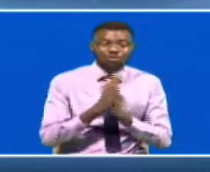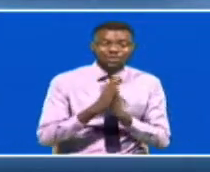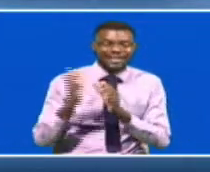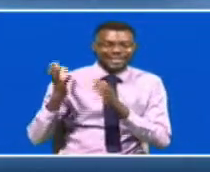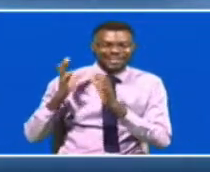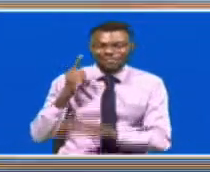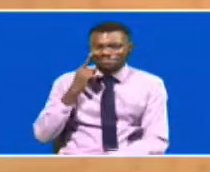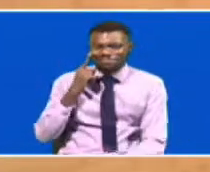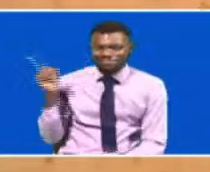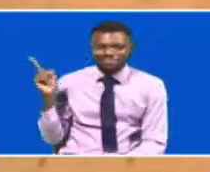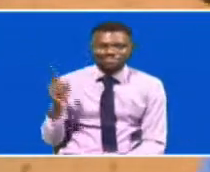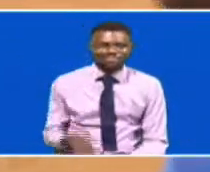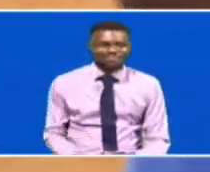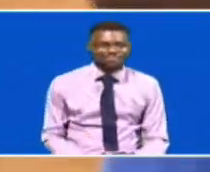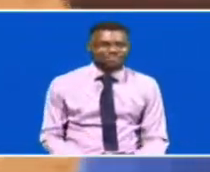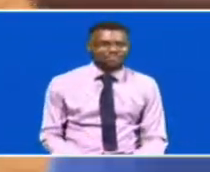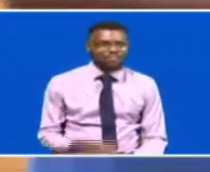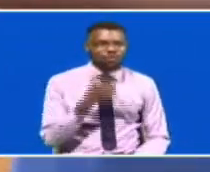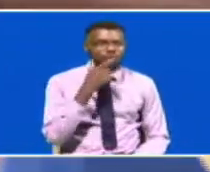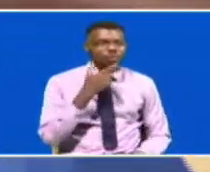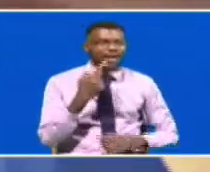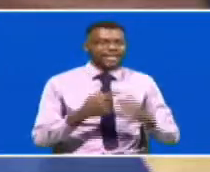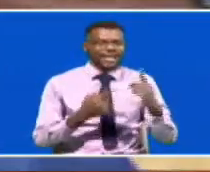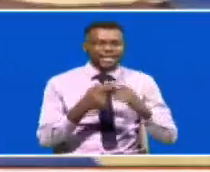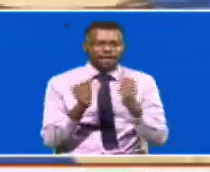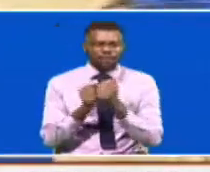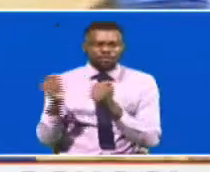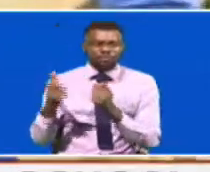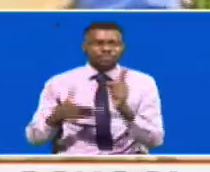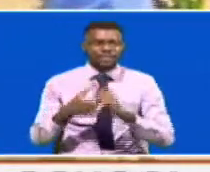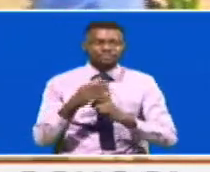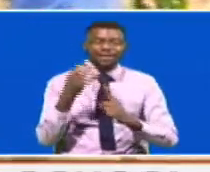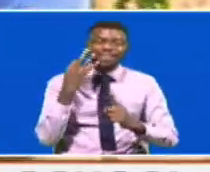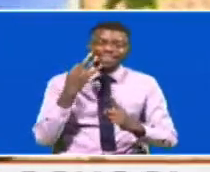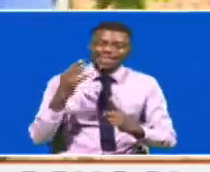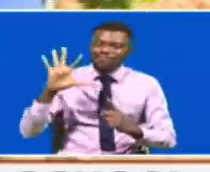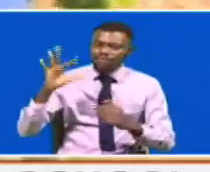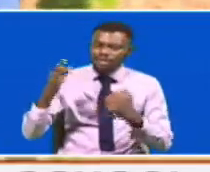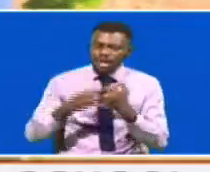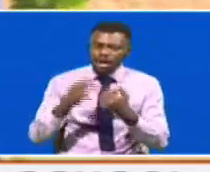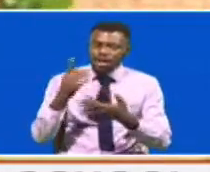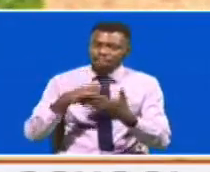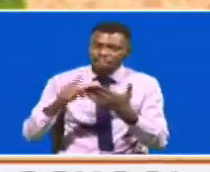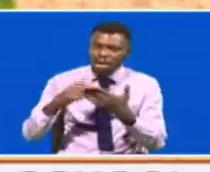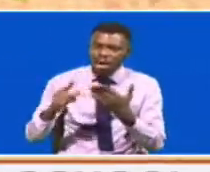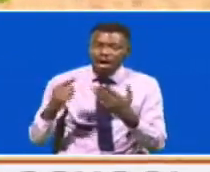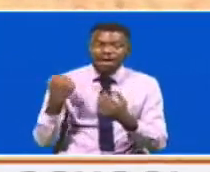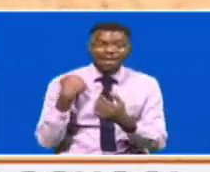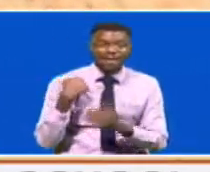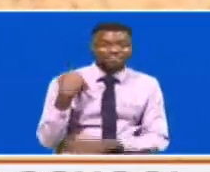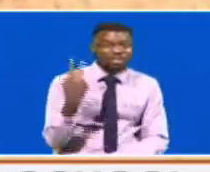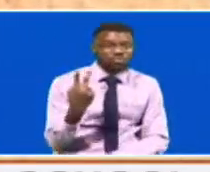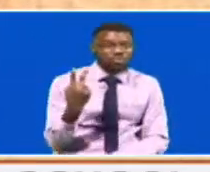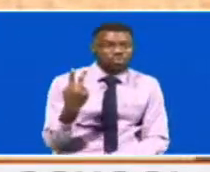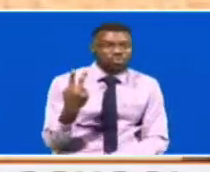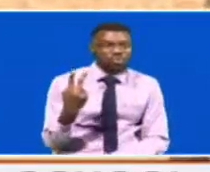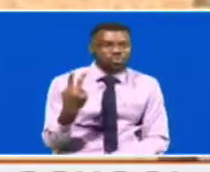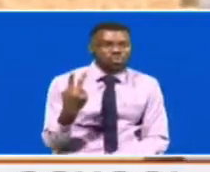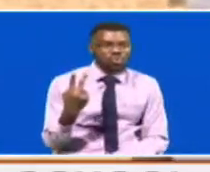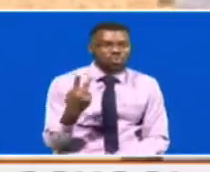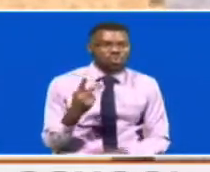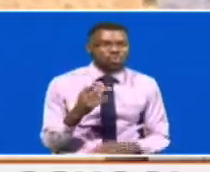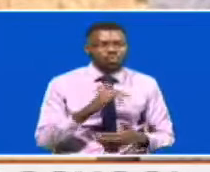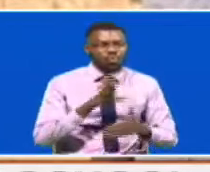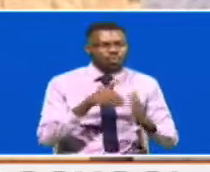Kilifi. 15-year-old Josephine Faida scored 358 marks and emerged number 2 out of